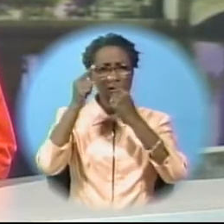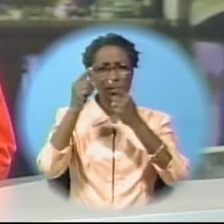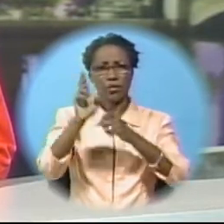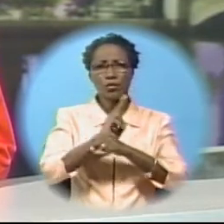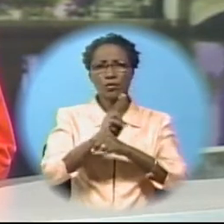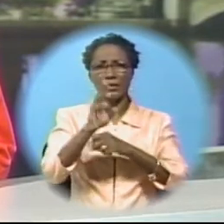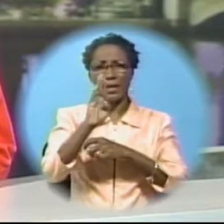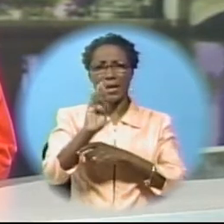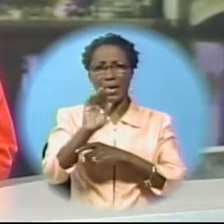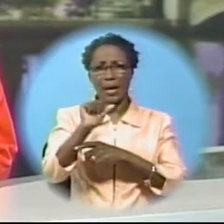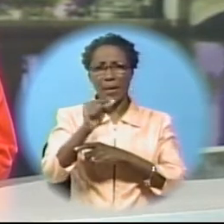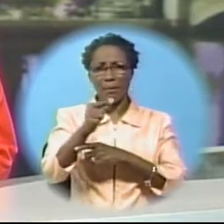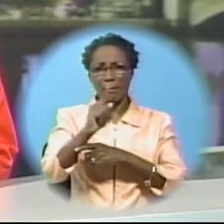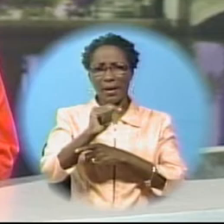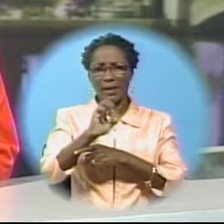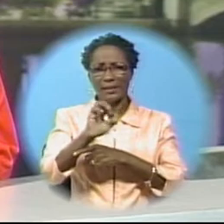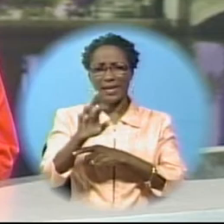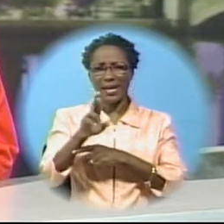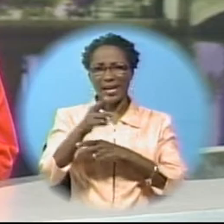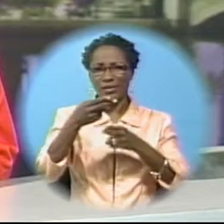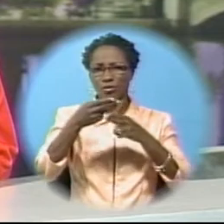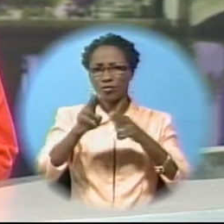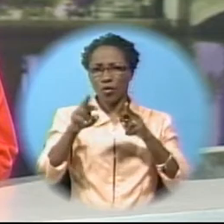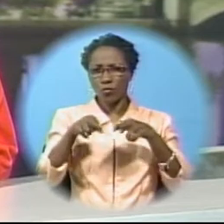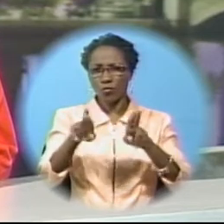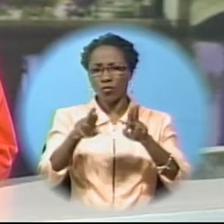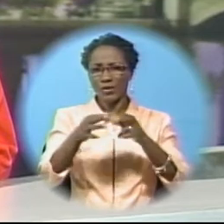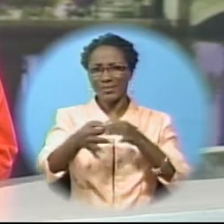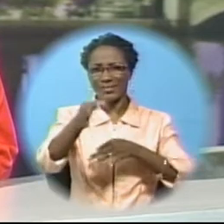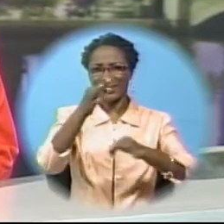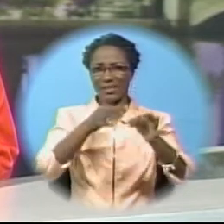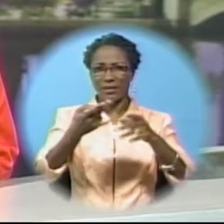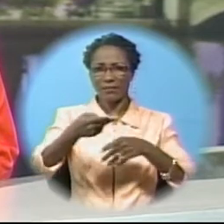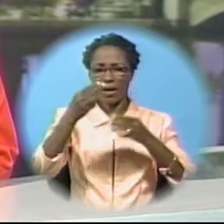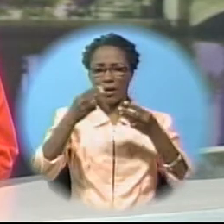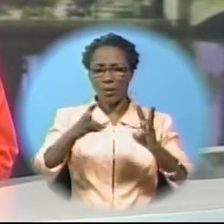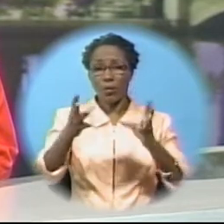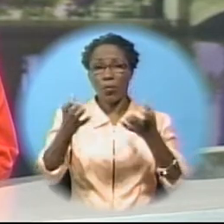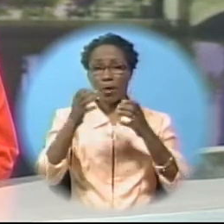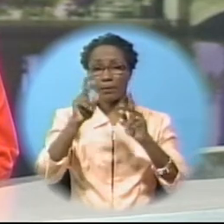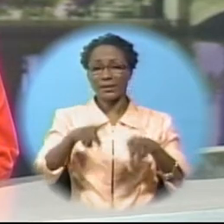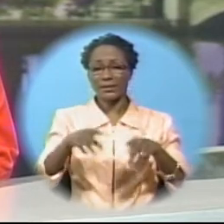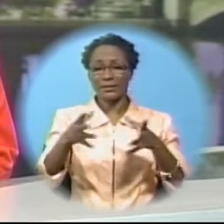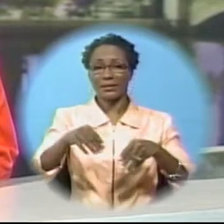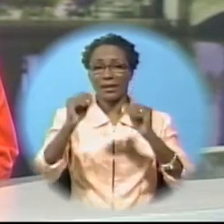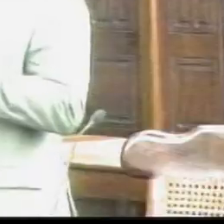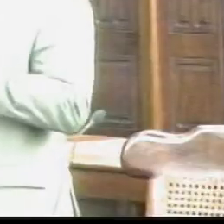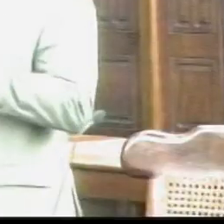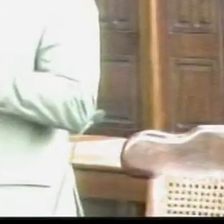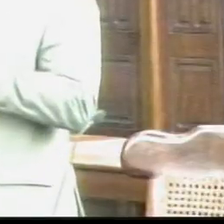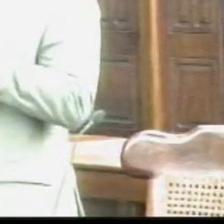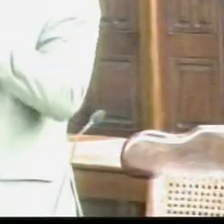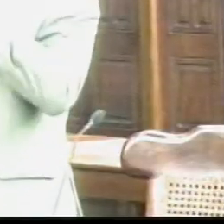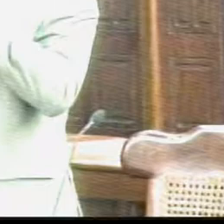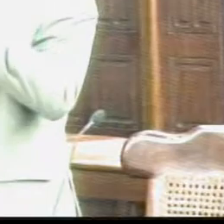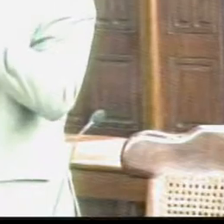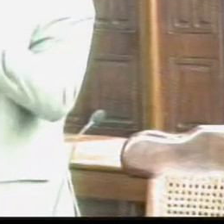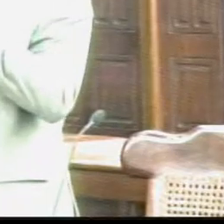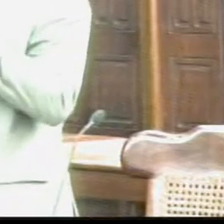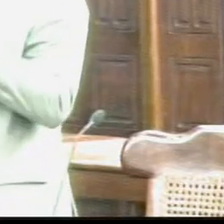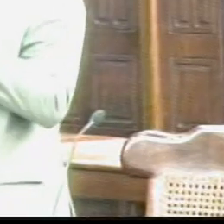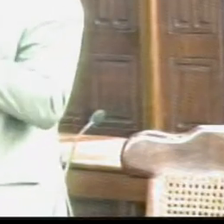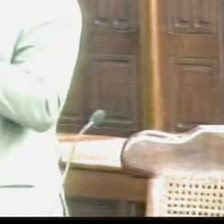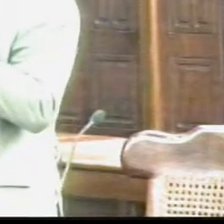shortcut rather than using the highway. He wants motorists to take greater responsibility. We have become